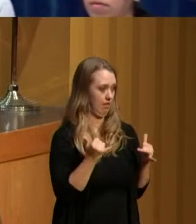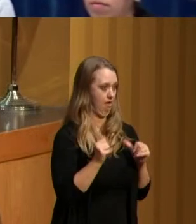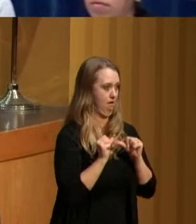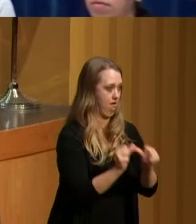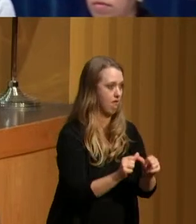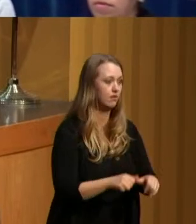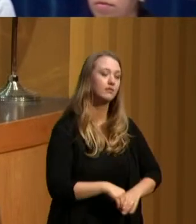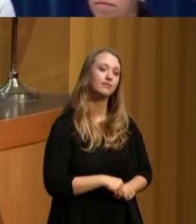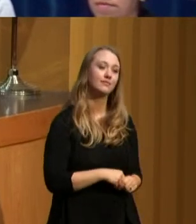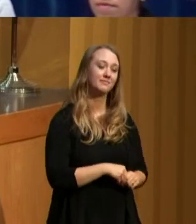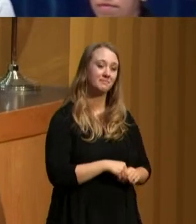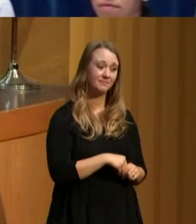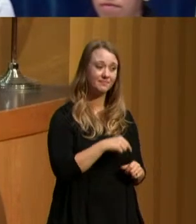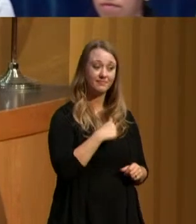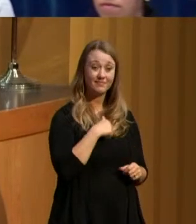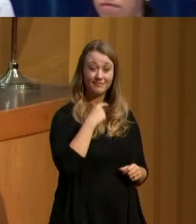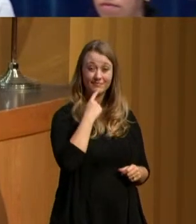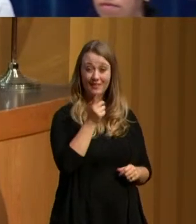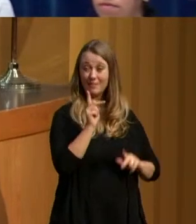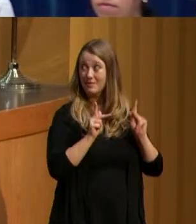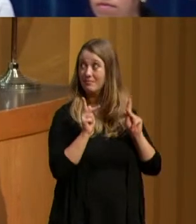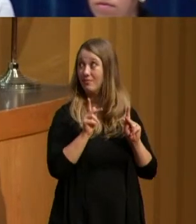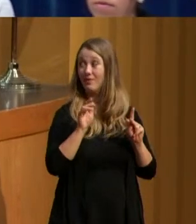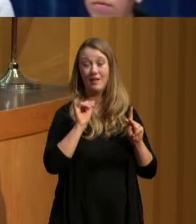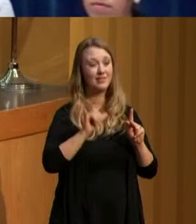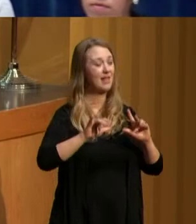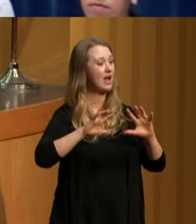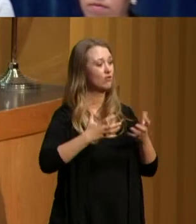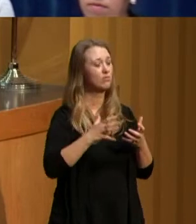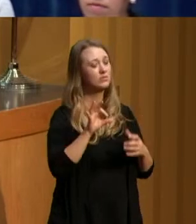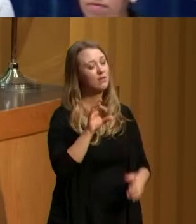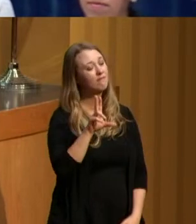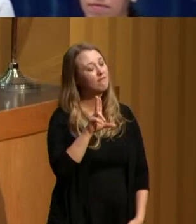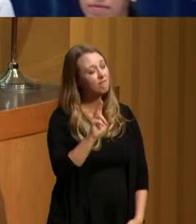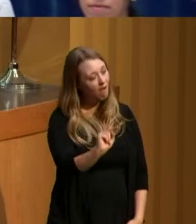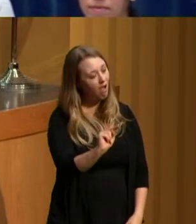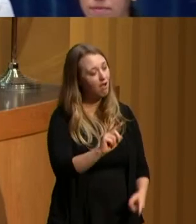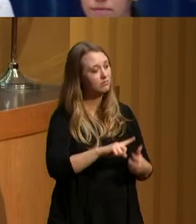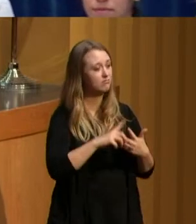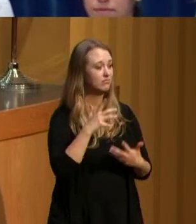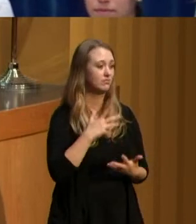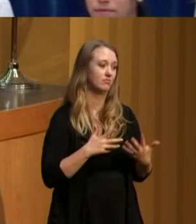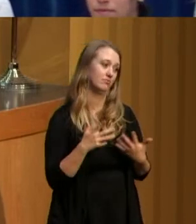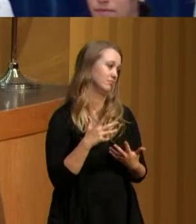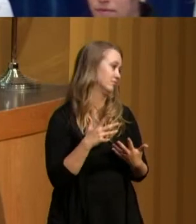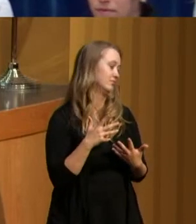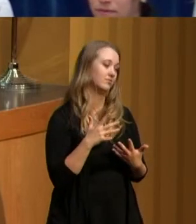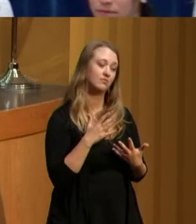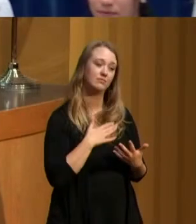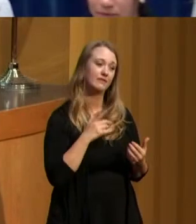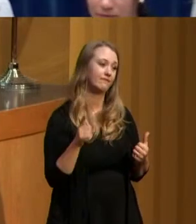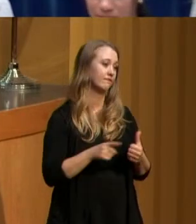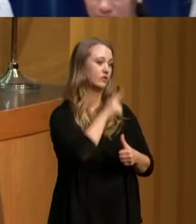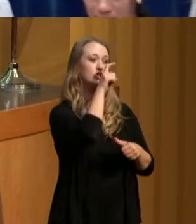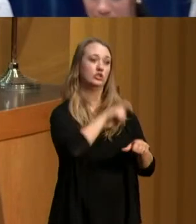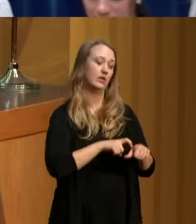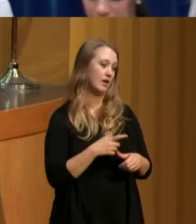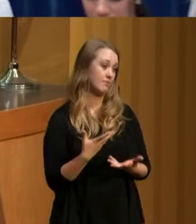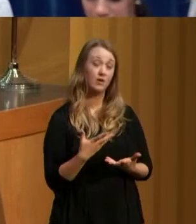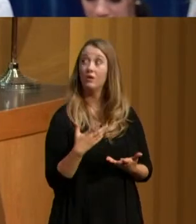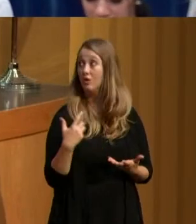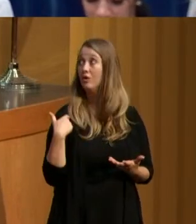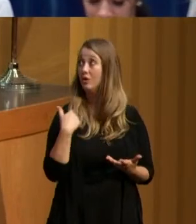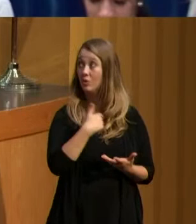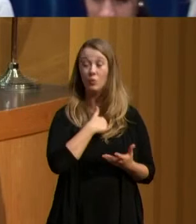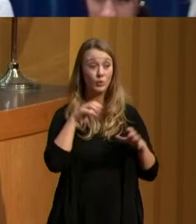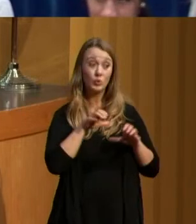tell people, this group was so much fun to be with. I've never had a group who, we do a lot of fitness